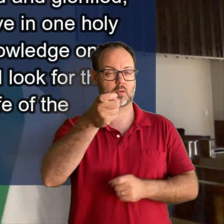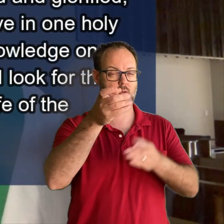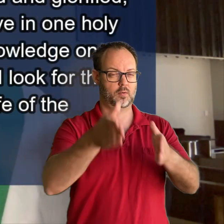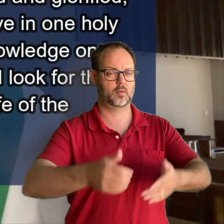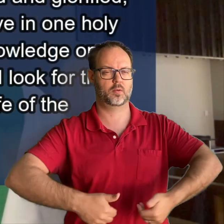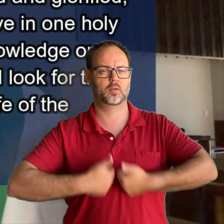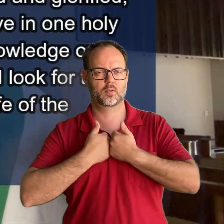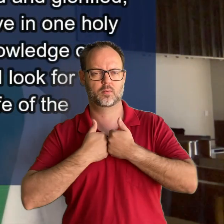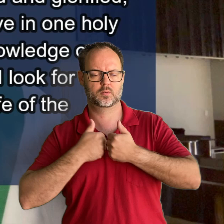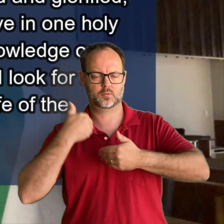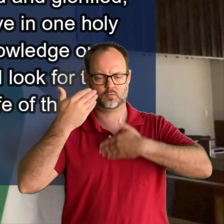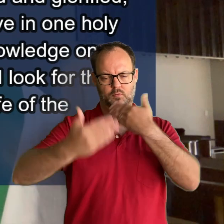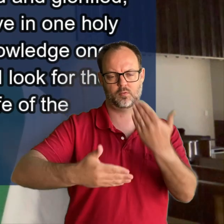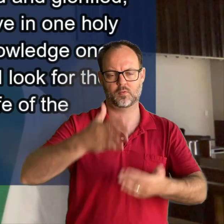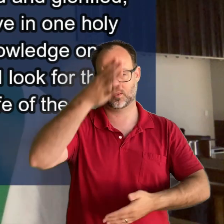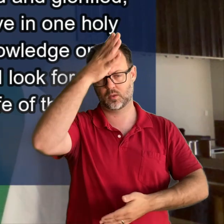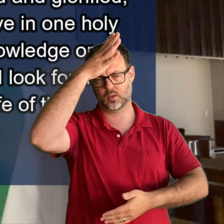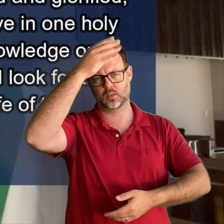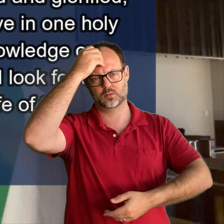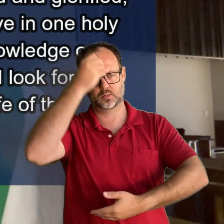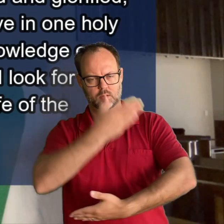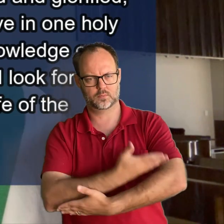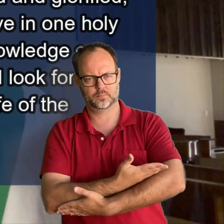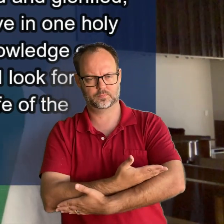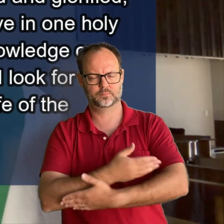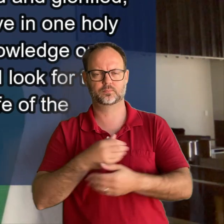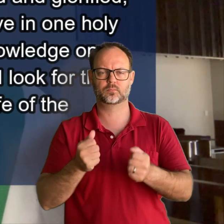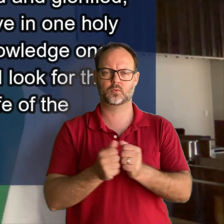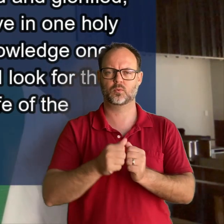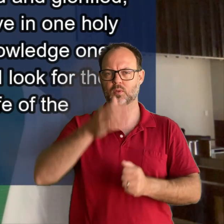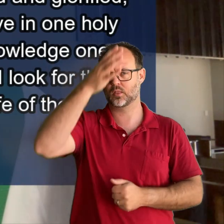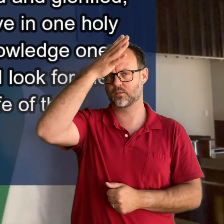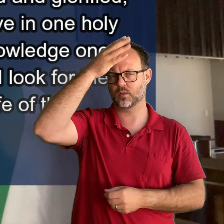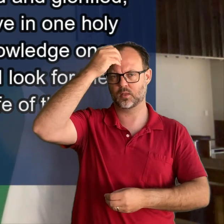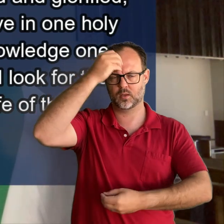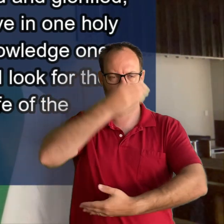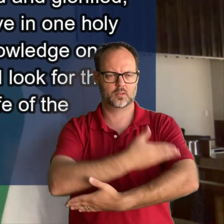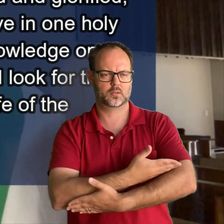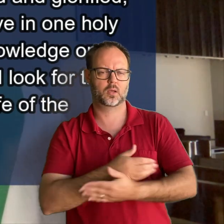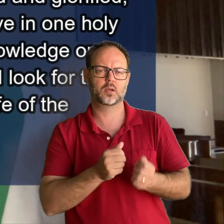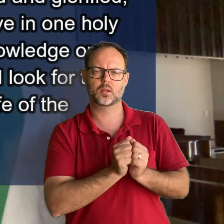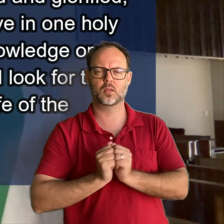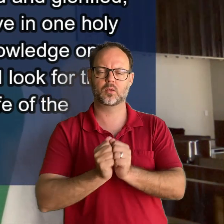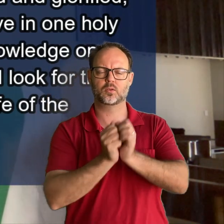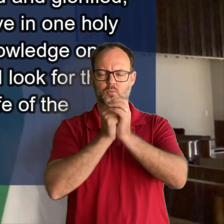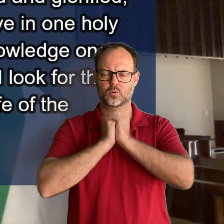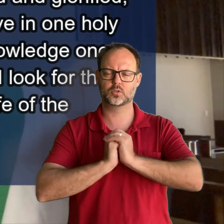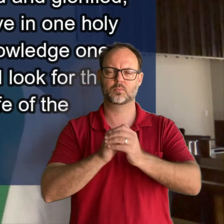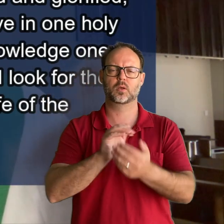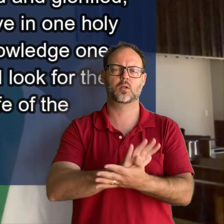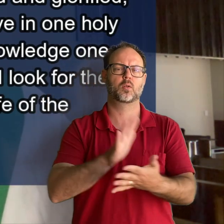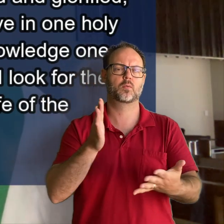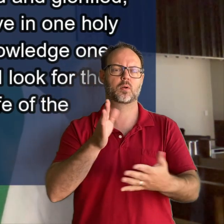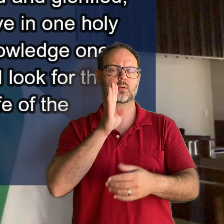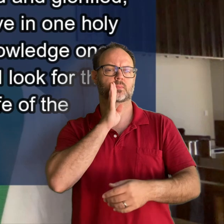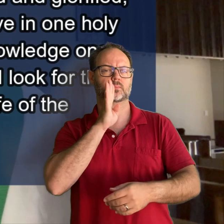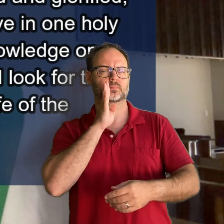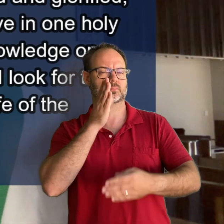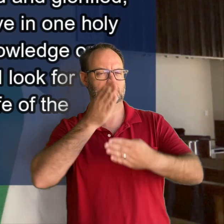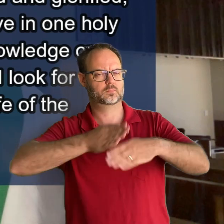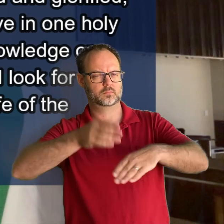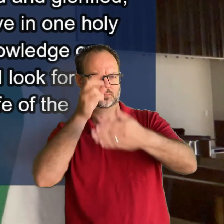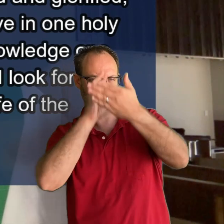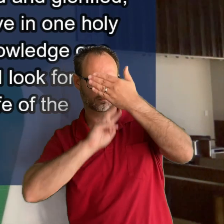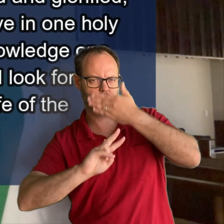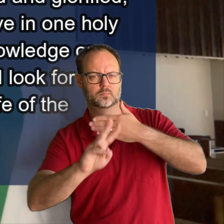Lord and giver of life, who proceeds from the Father and the Son, who with the Father and the Son together is worshiped and